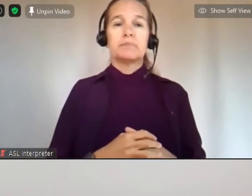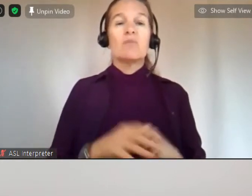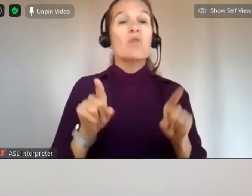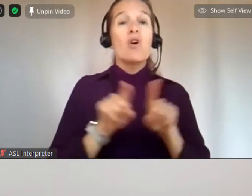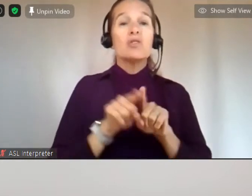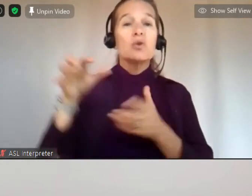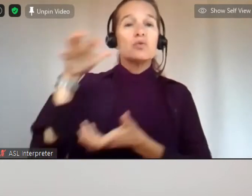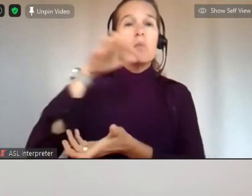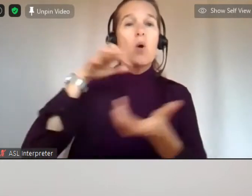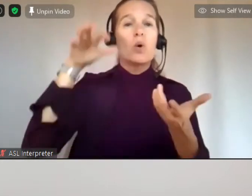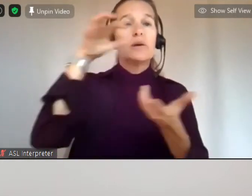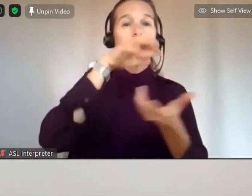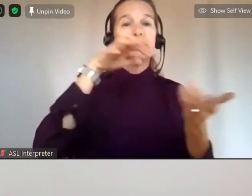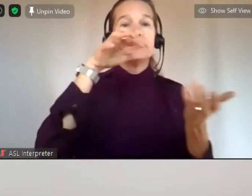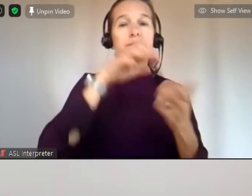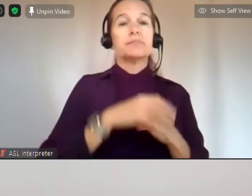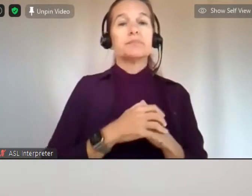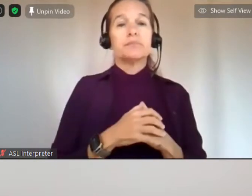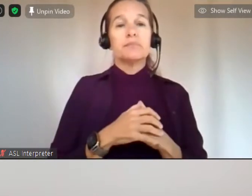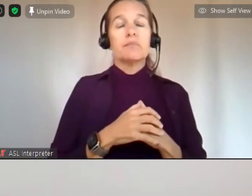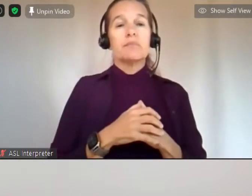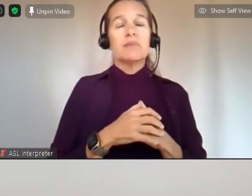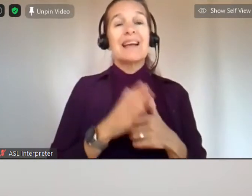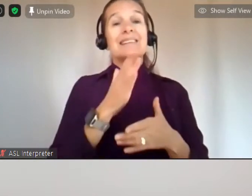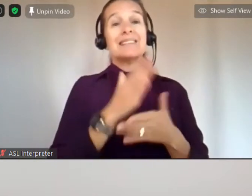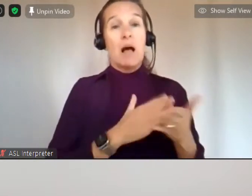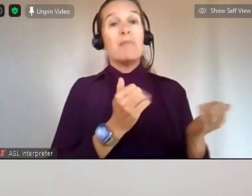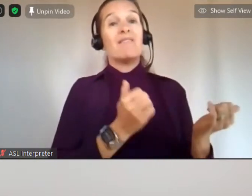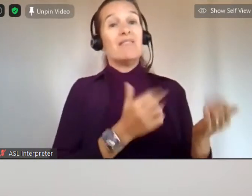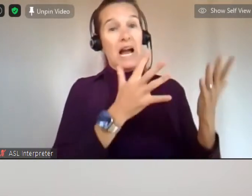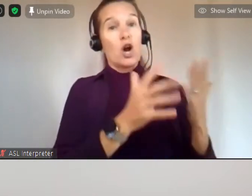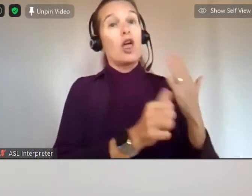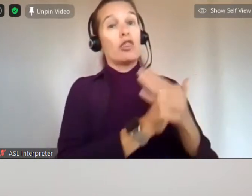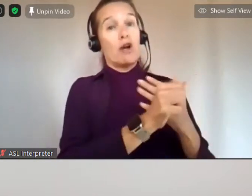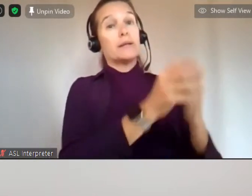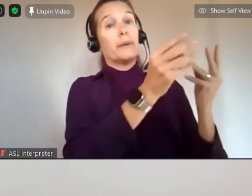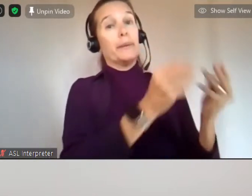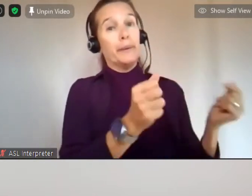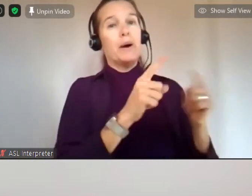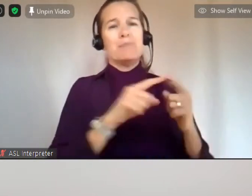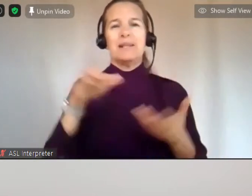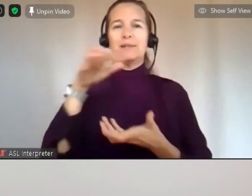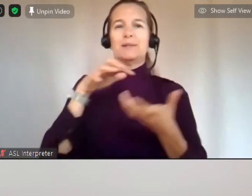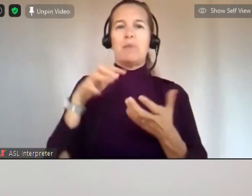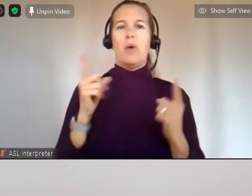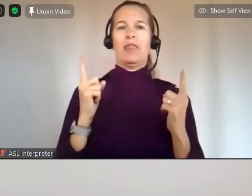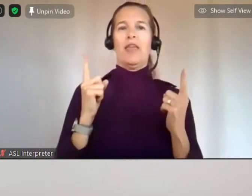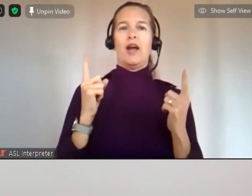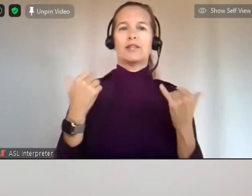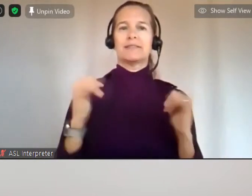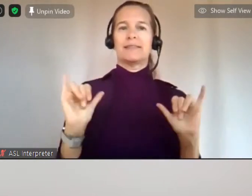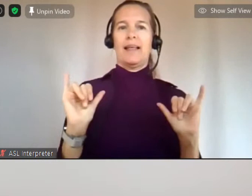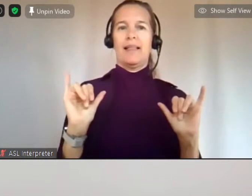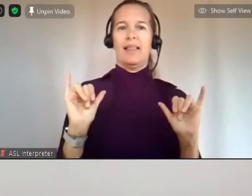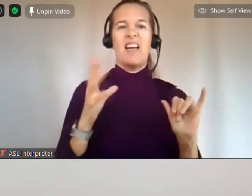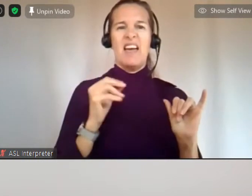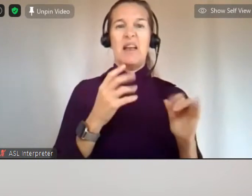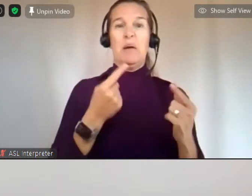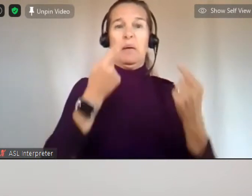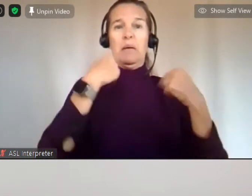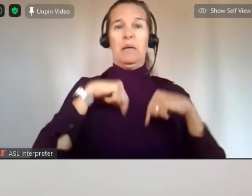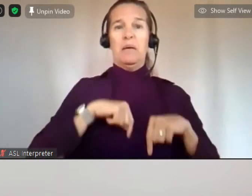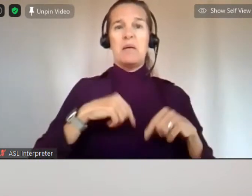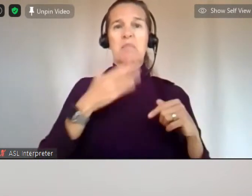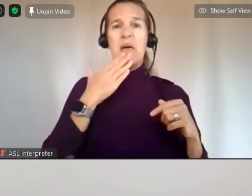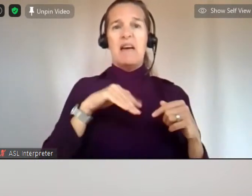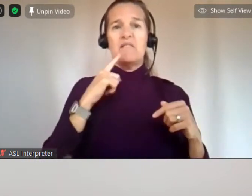smoke. We've gotten over some of the threat of some of the fires, but the smoke still lingers, and it's very bad for the lungs and actually very dangerous for